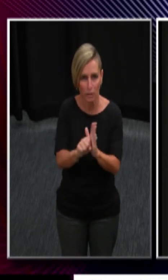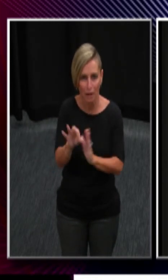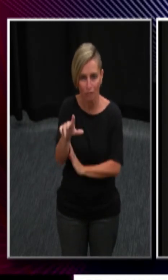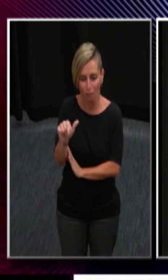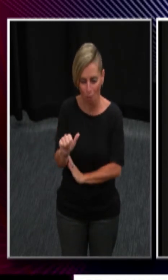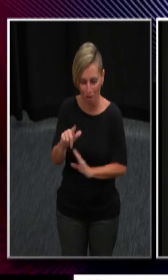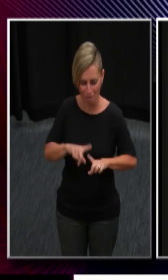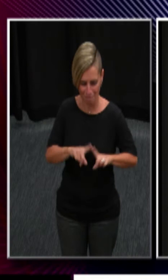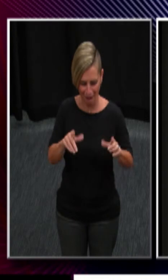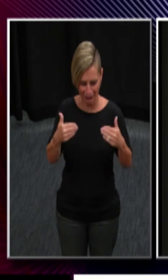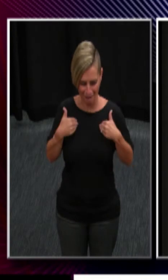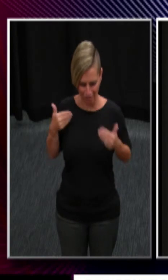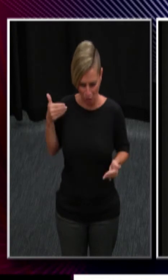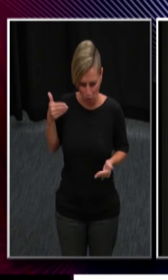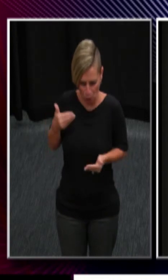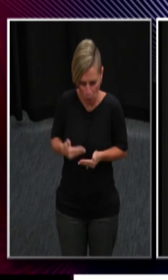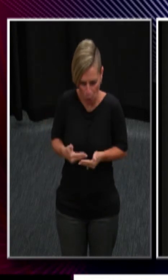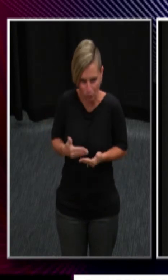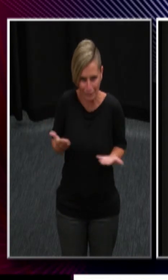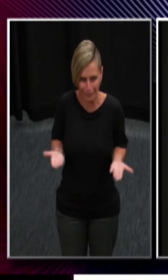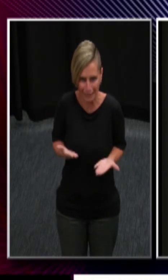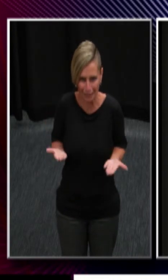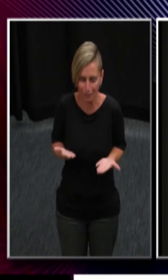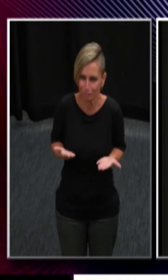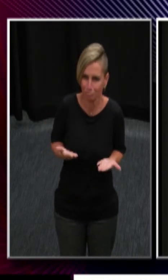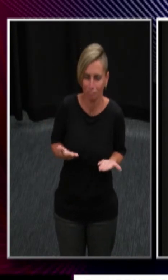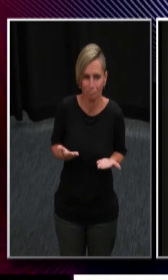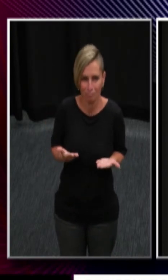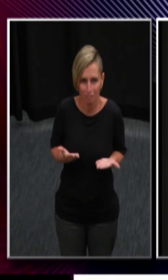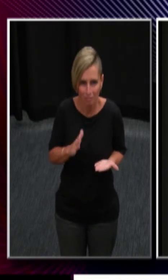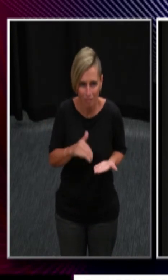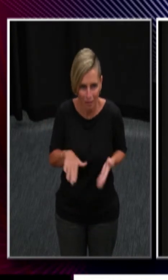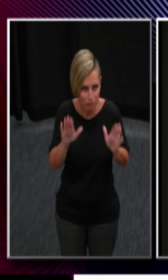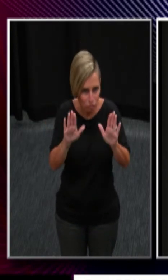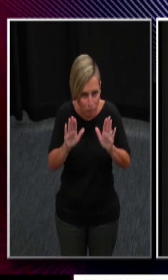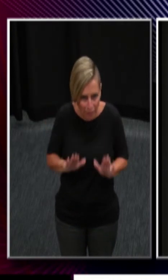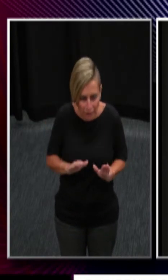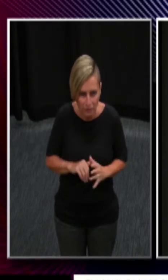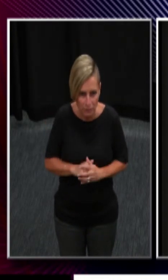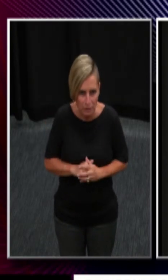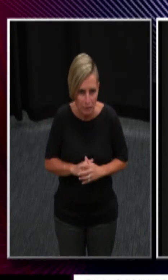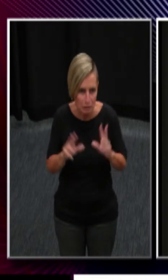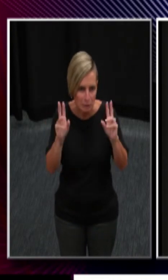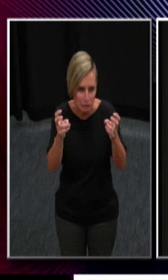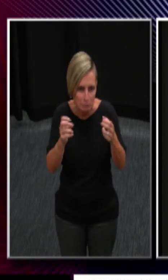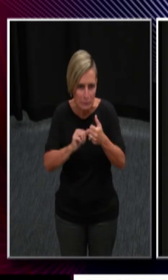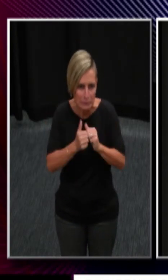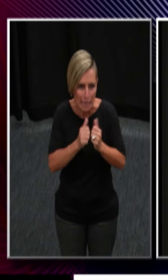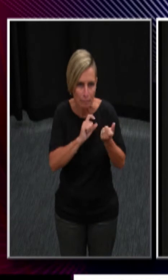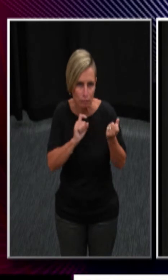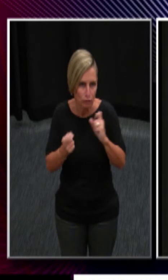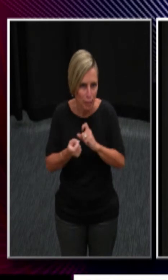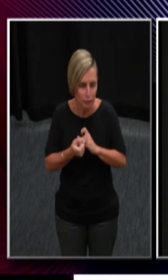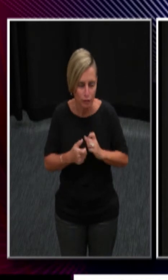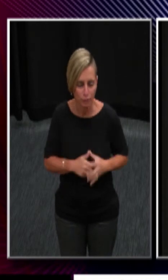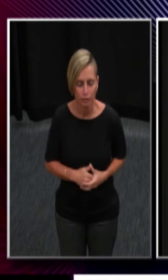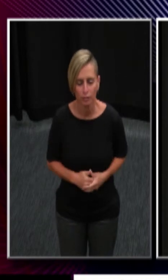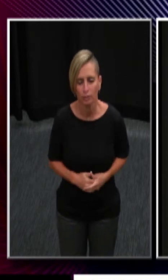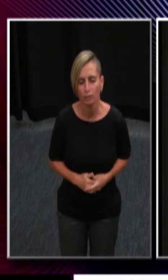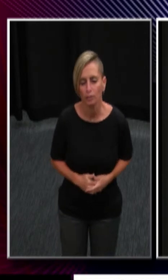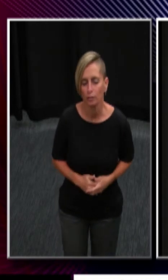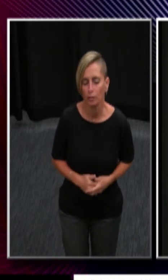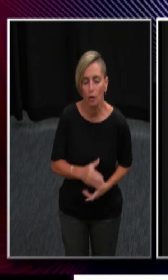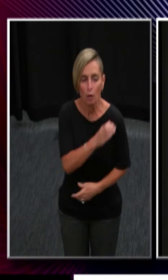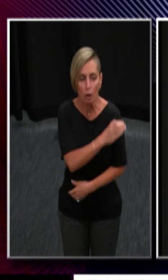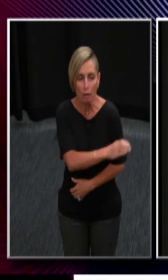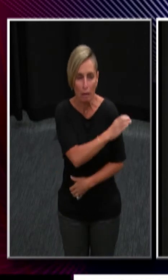is, again, I'd use the term a game changer, and it definitely can be. Now, clinical trials, they do say